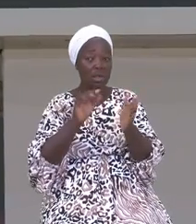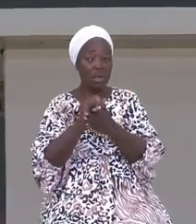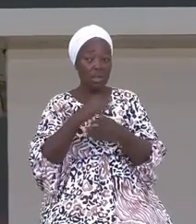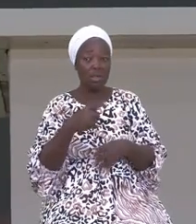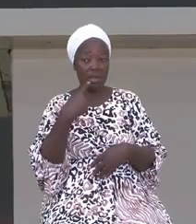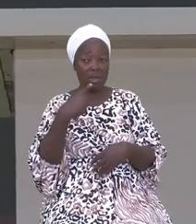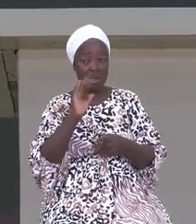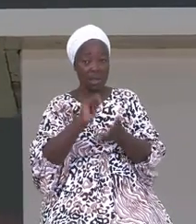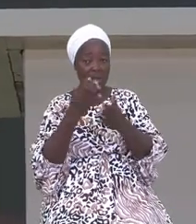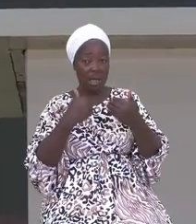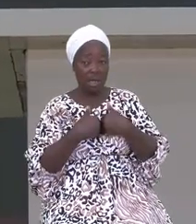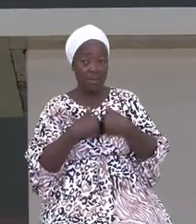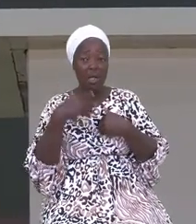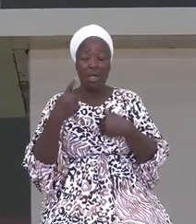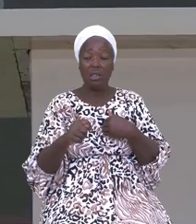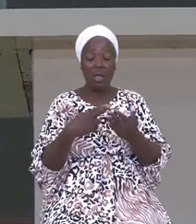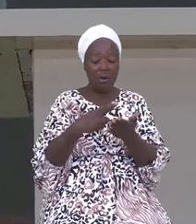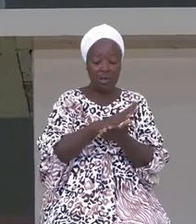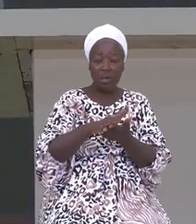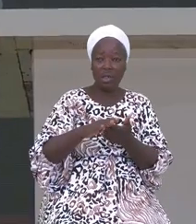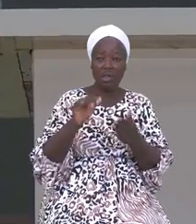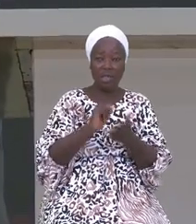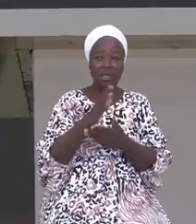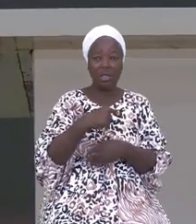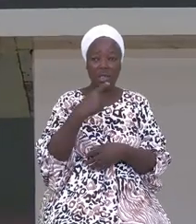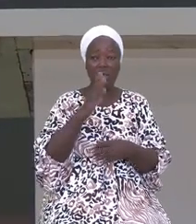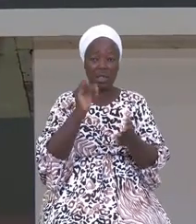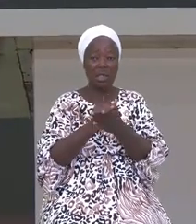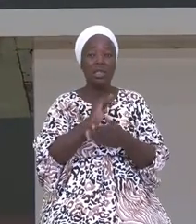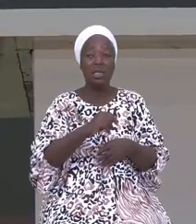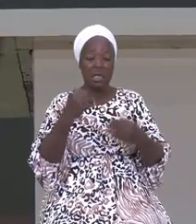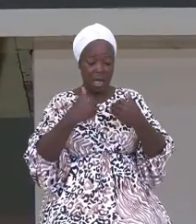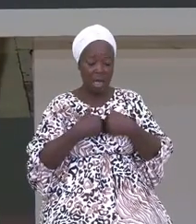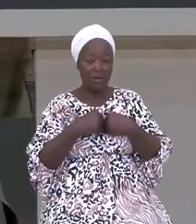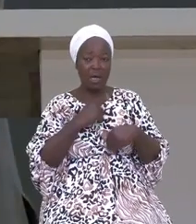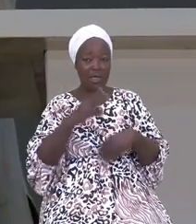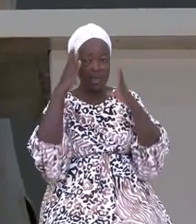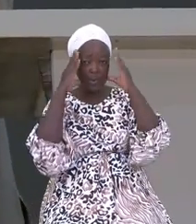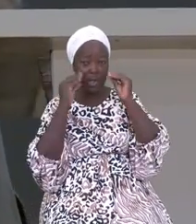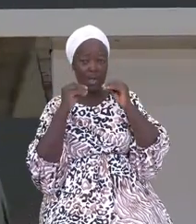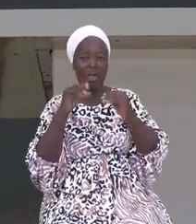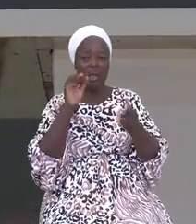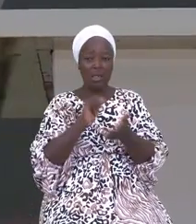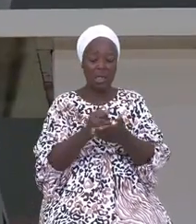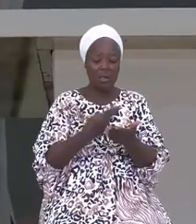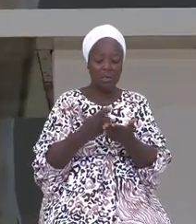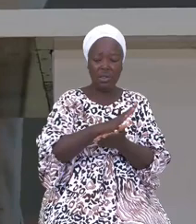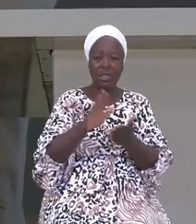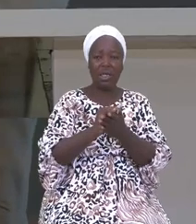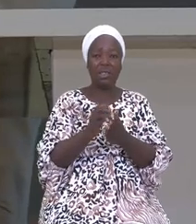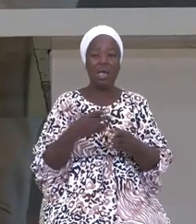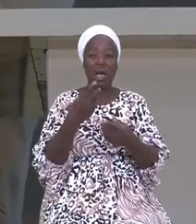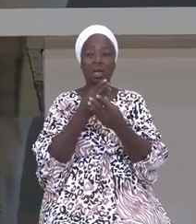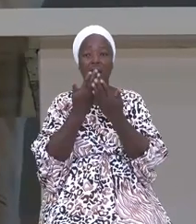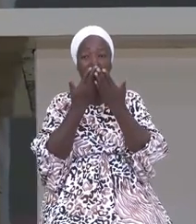proclaimed, the righteousness that he projected, the righteousness that he publicized,